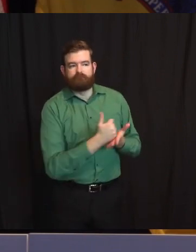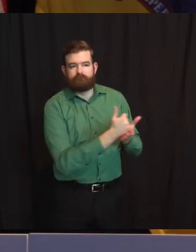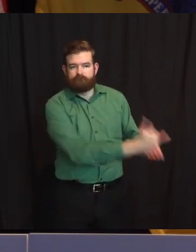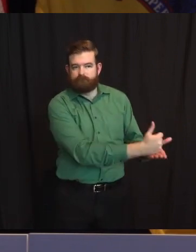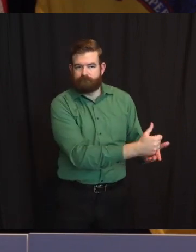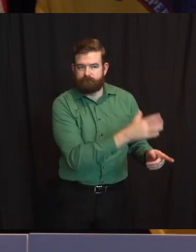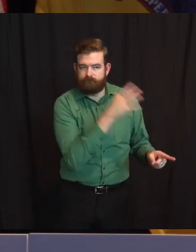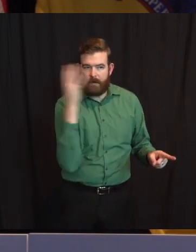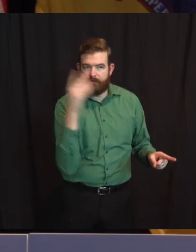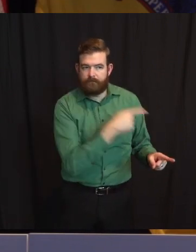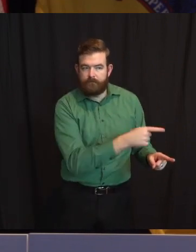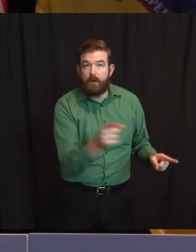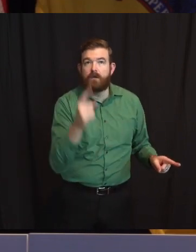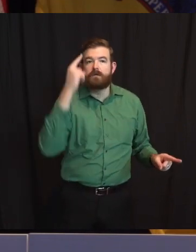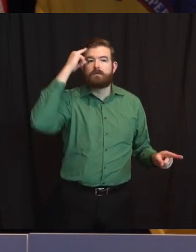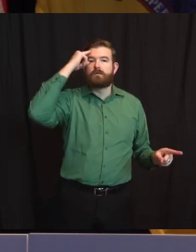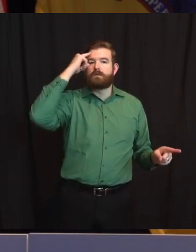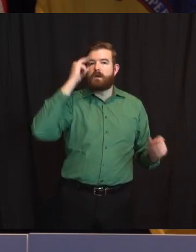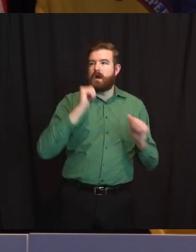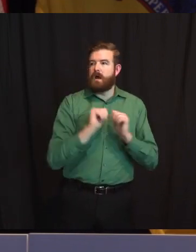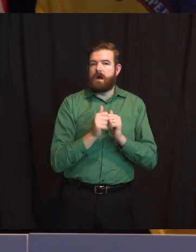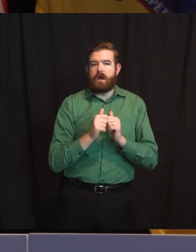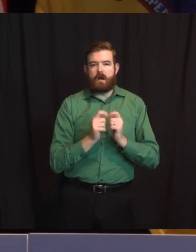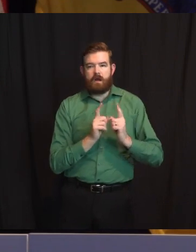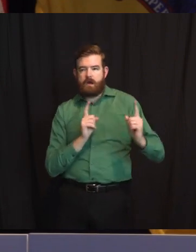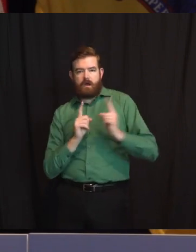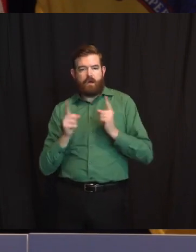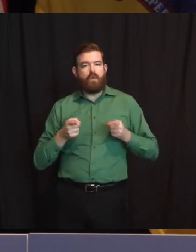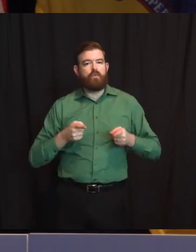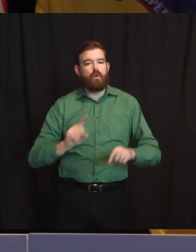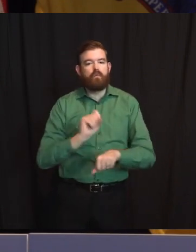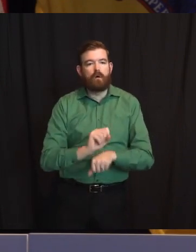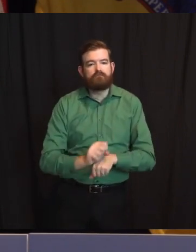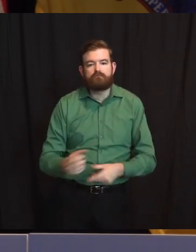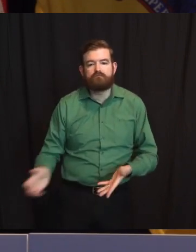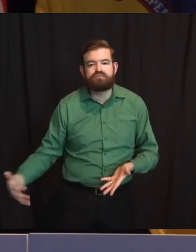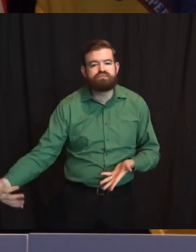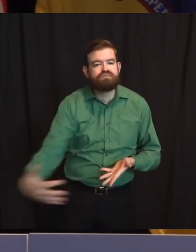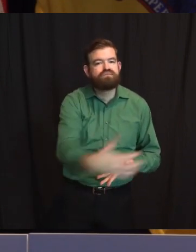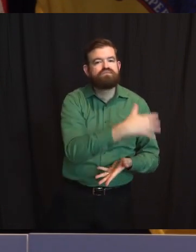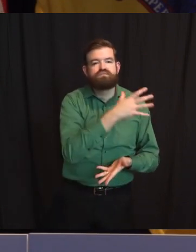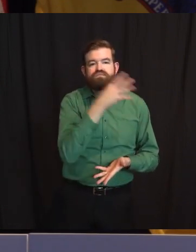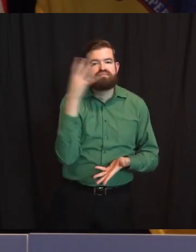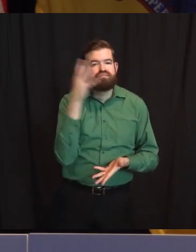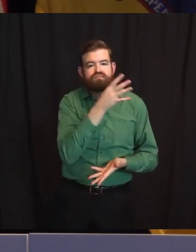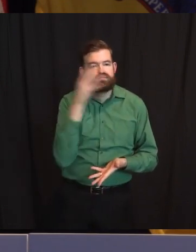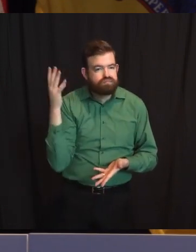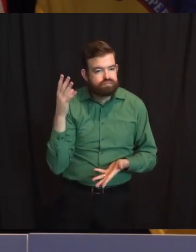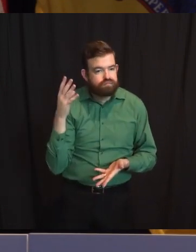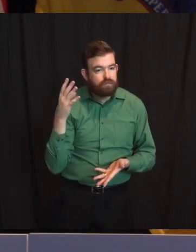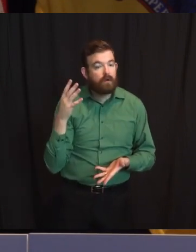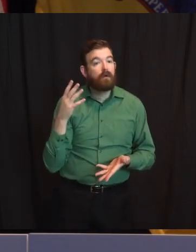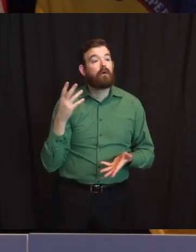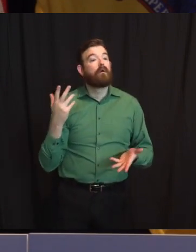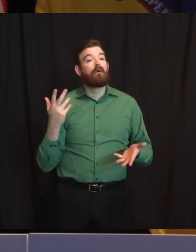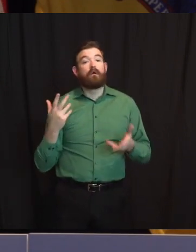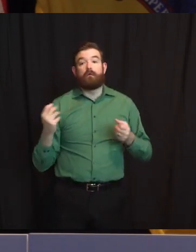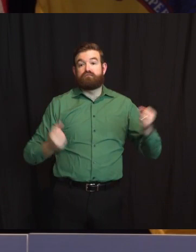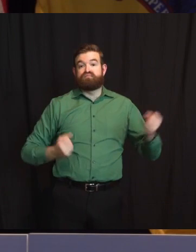as social distancing while working, or in transportation to the work site, or in shared